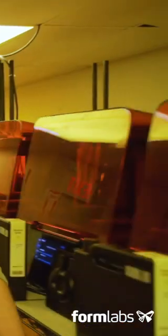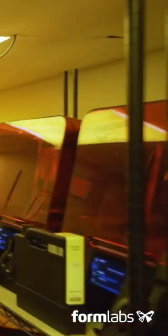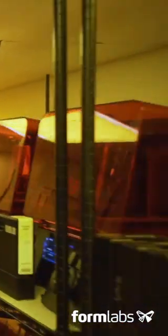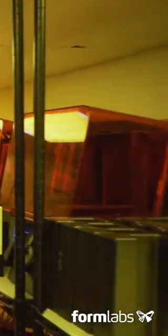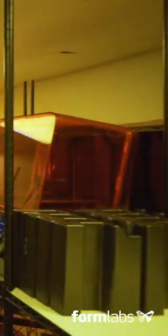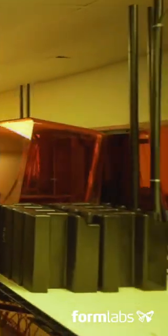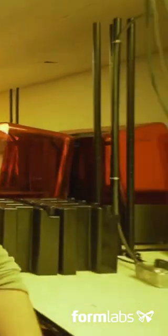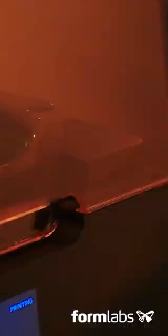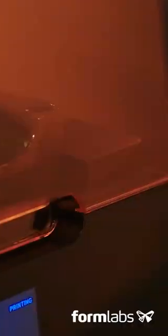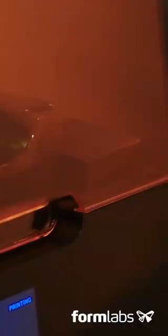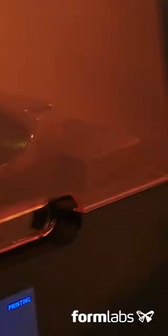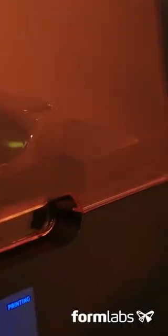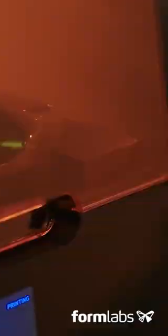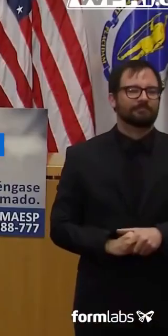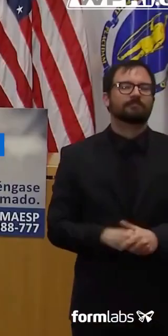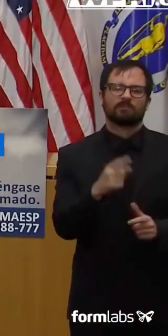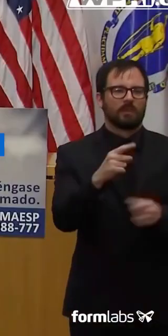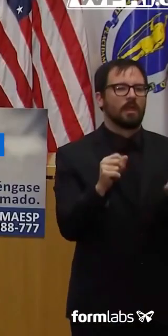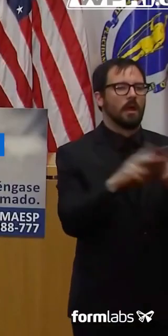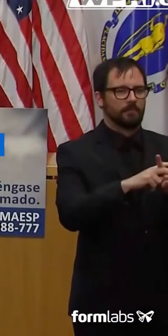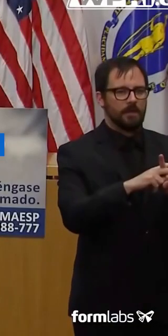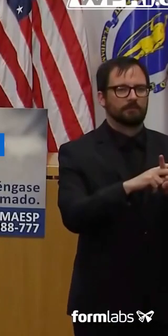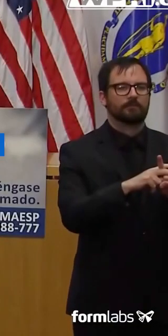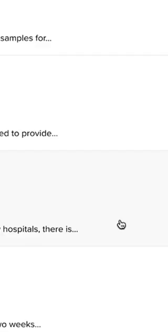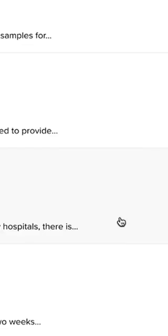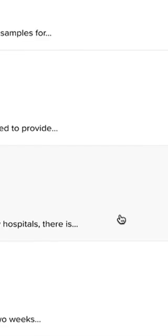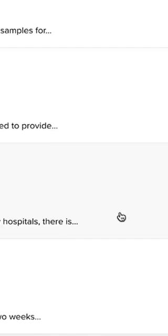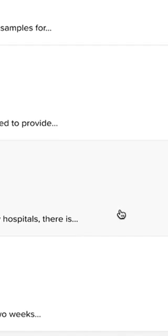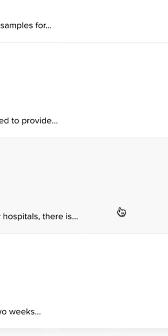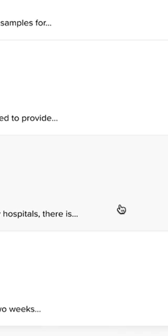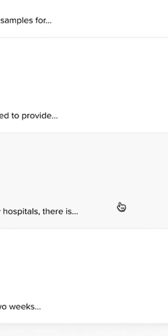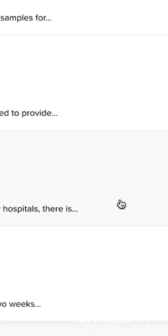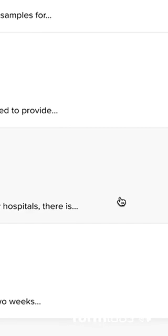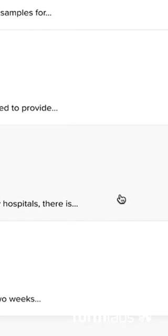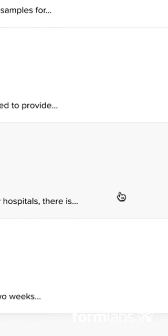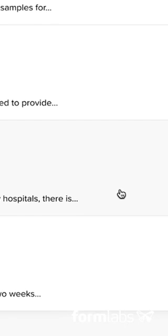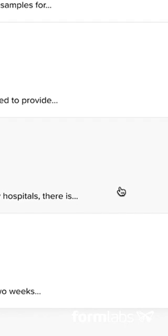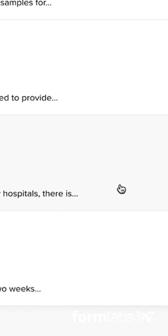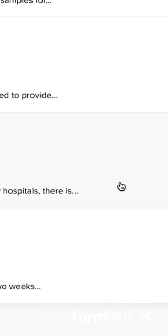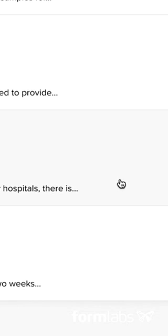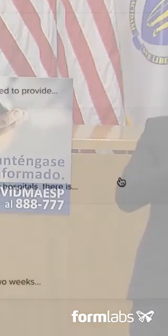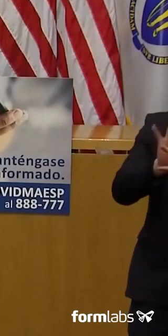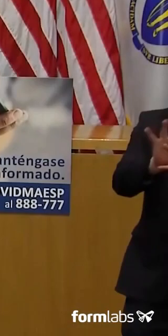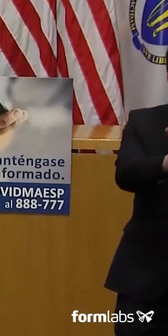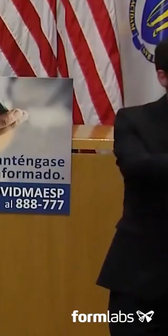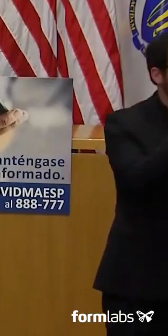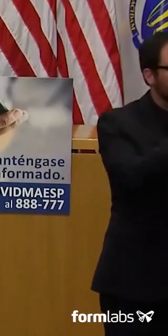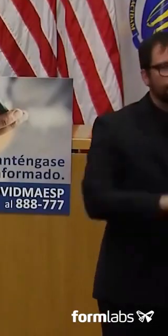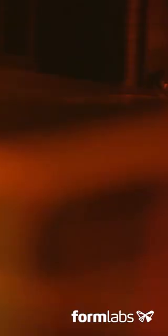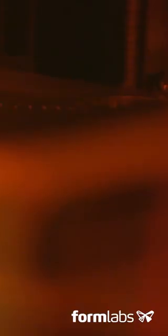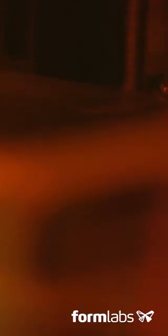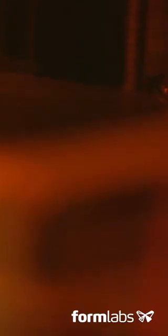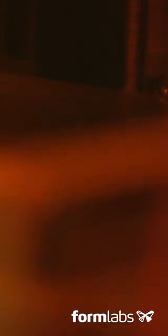through, push forward, and thrive. Some companies are already making face shields, test swabs, and medical gowns. Formlabs